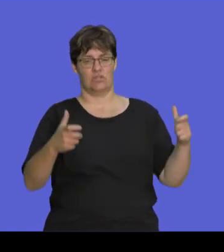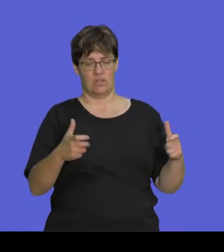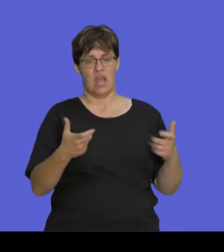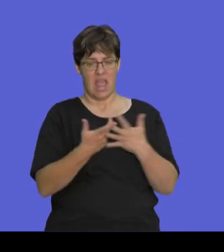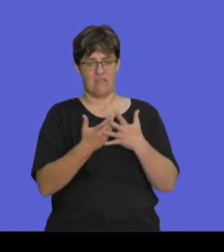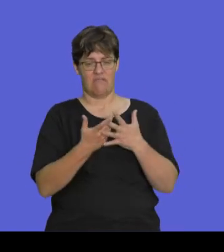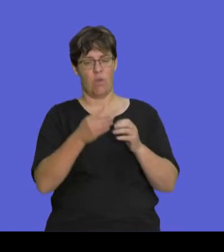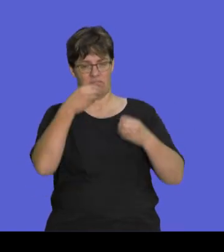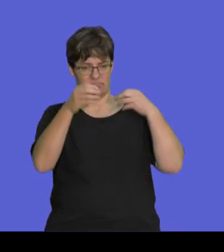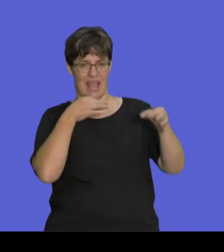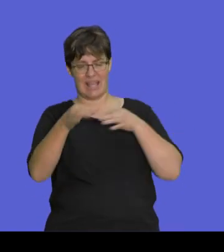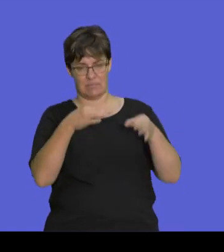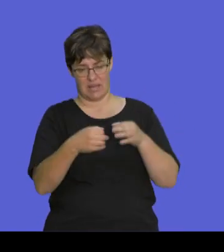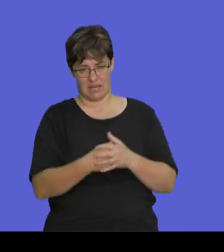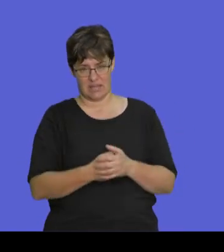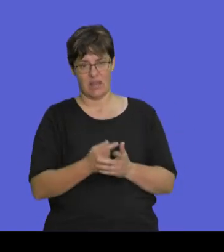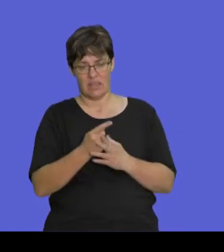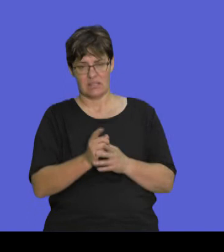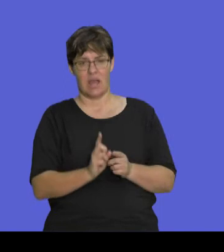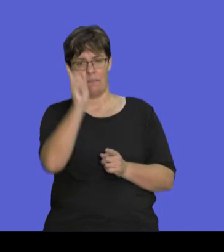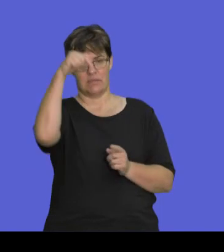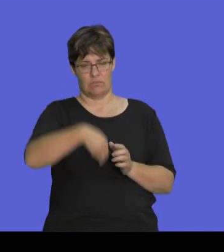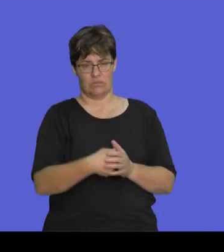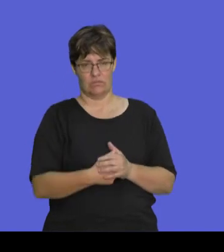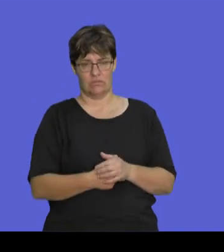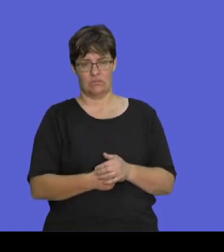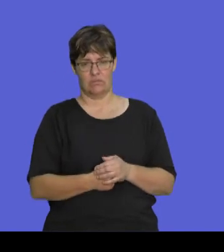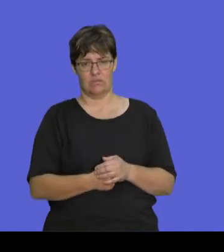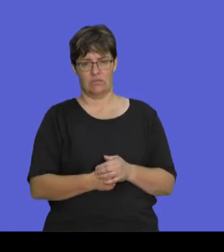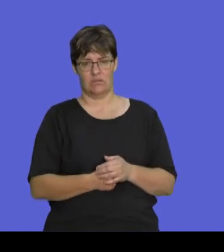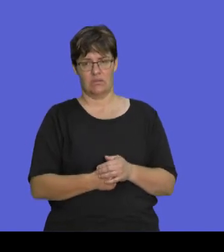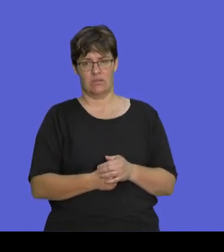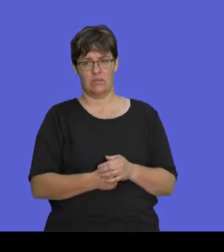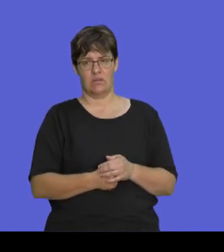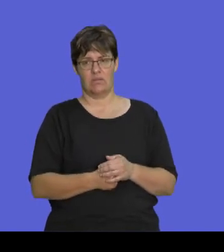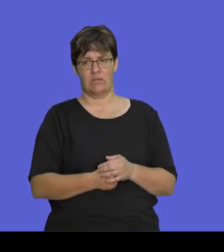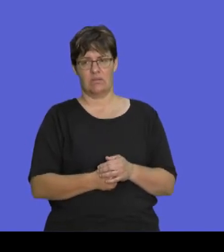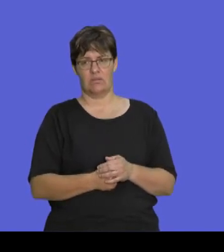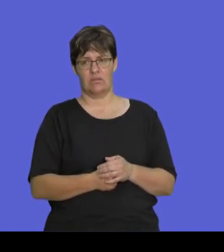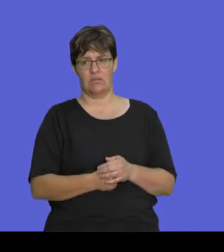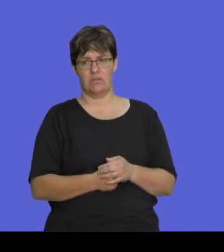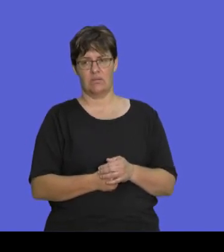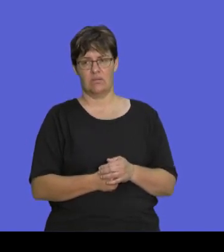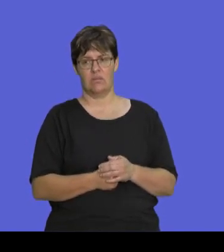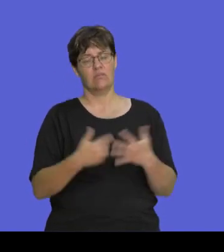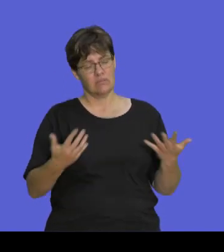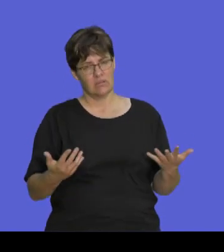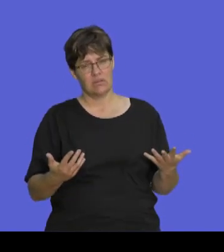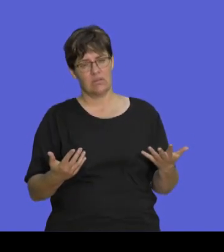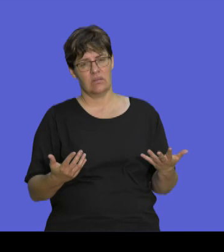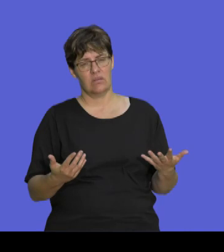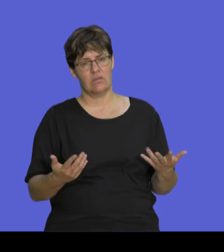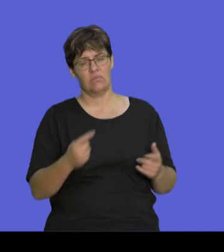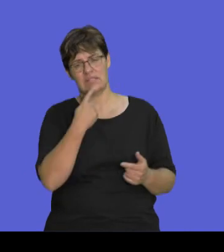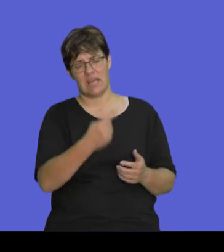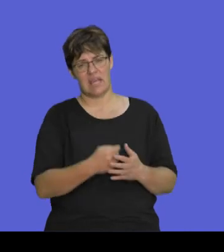the magnitude as we would break it down, and this is actually the direction, right? And then having said that,